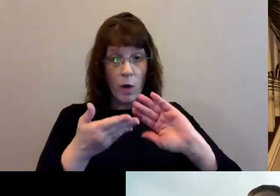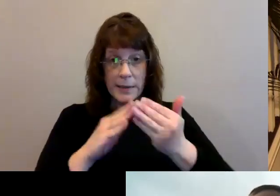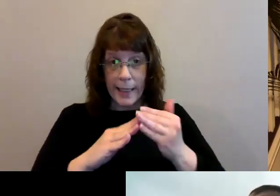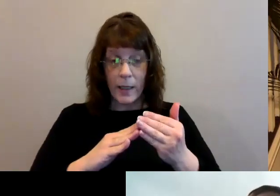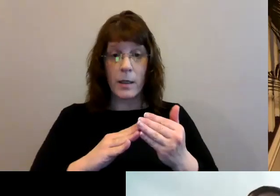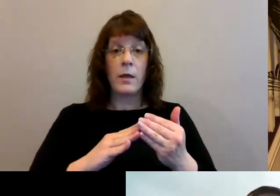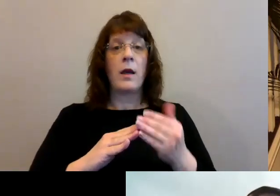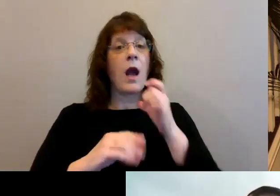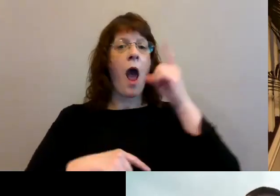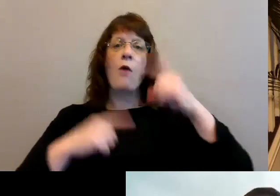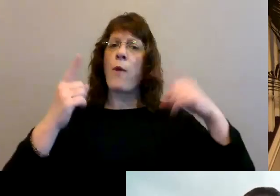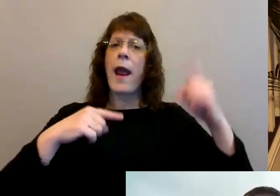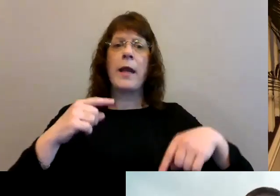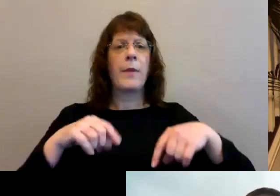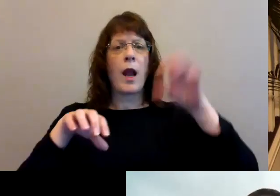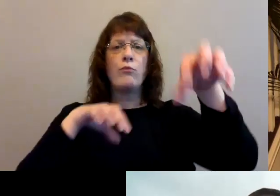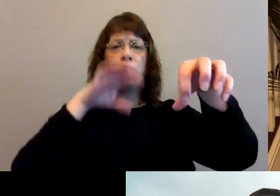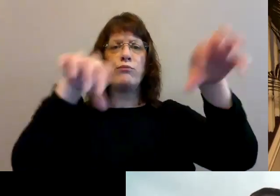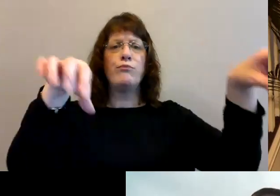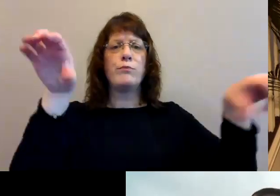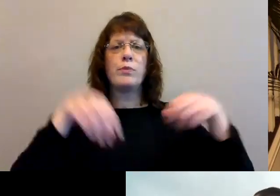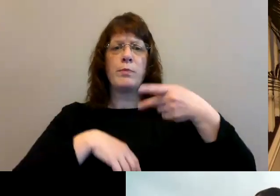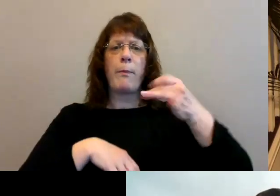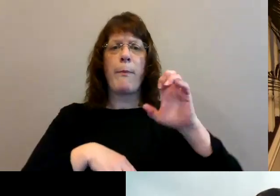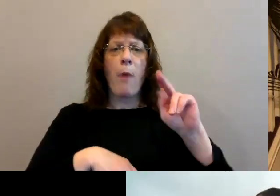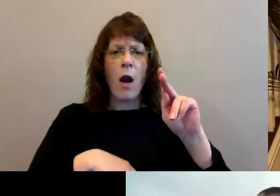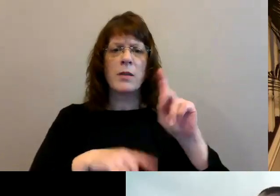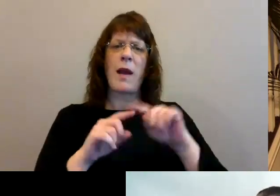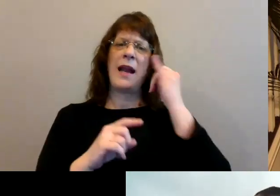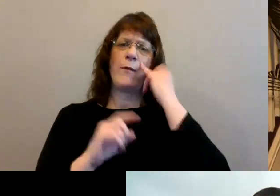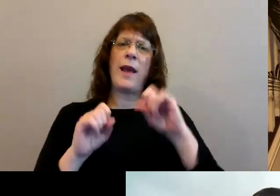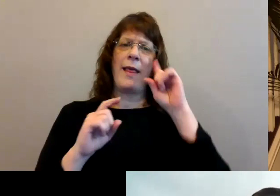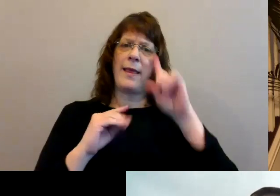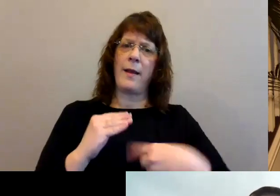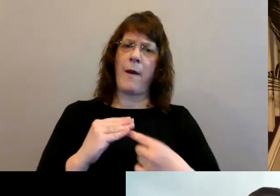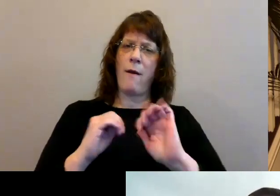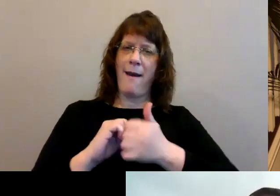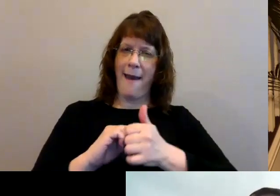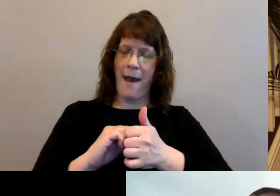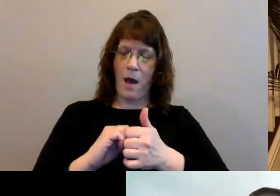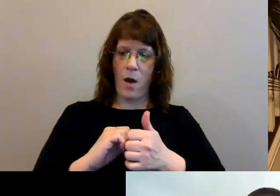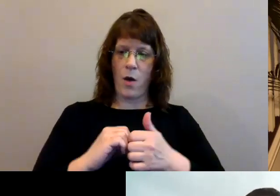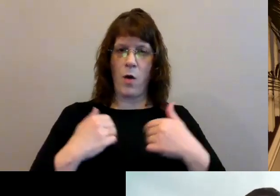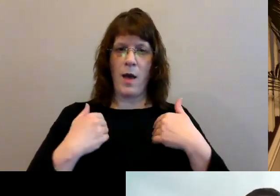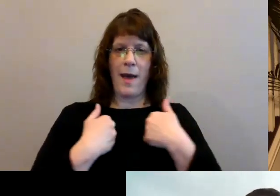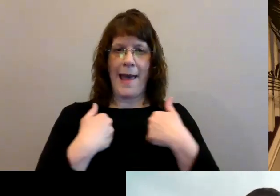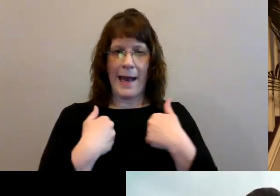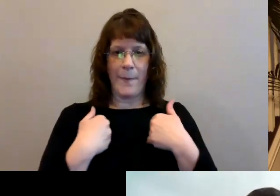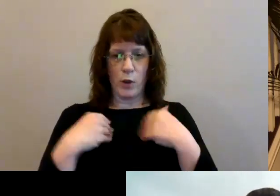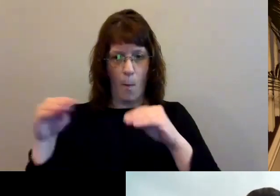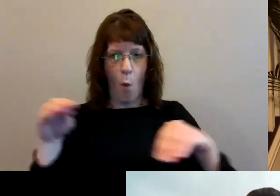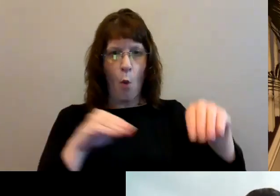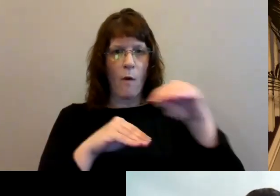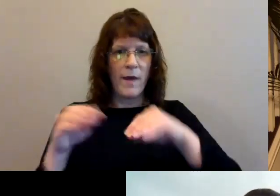of randomly peppering your city with parks, if you can actually think about like how are organisms moving across